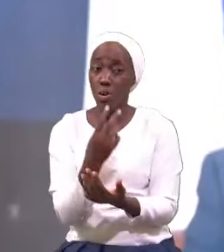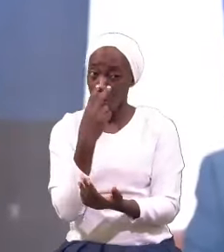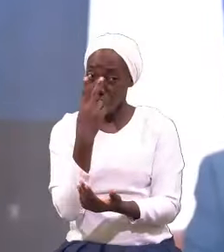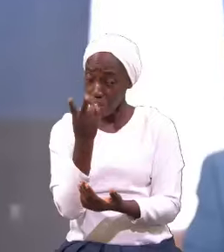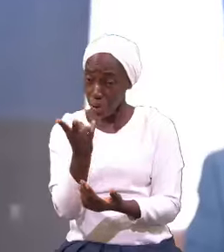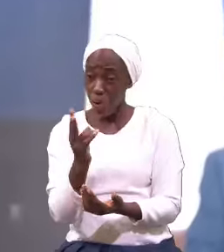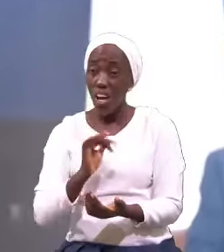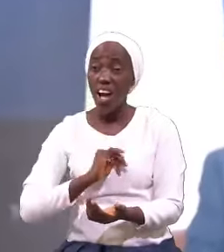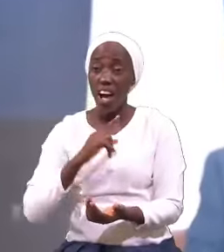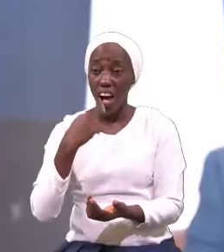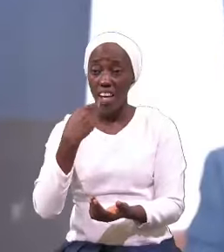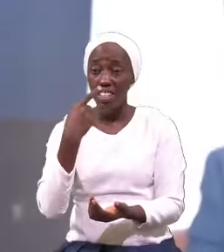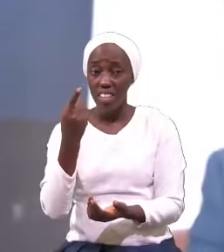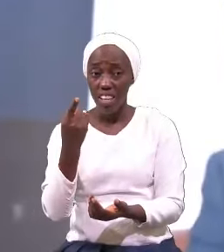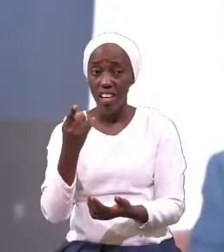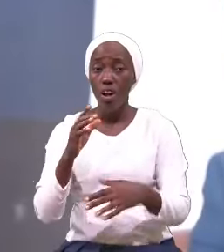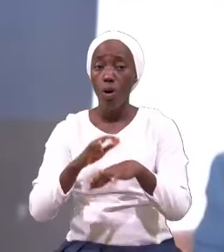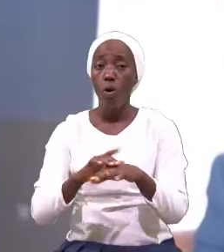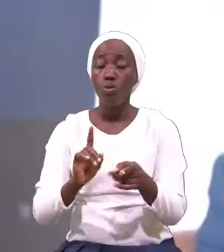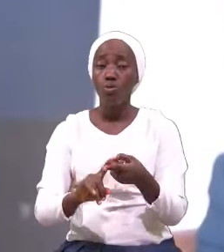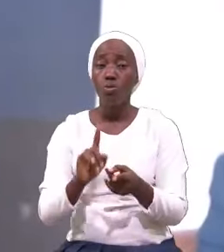Behold, I say unto you,